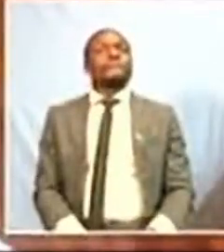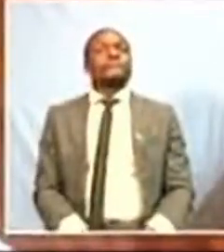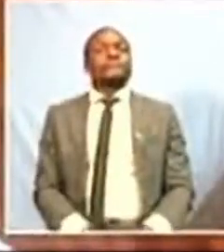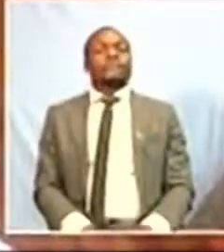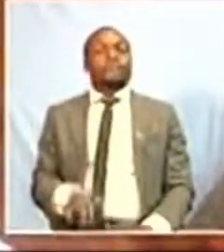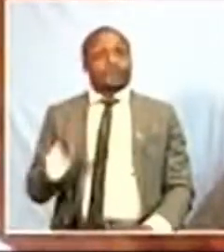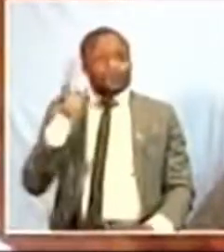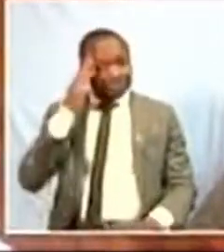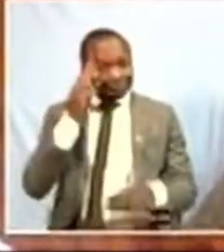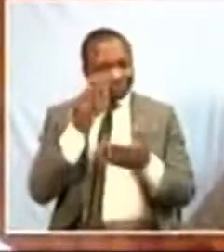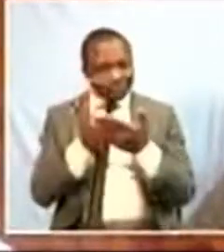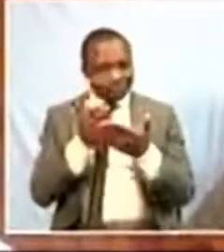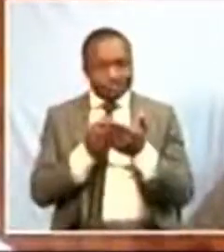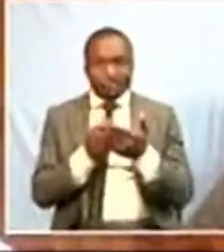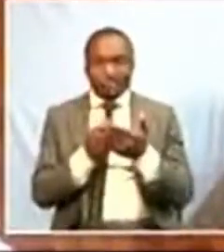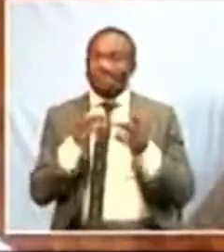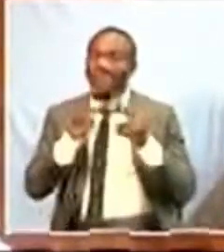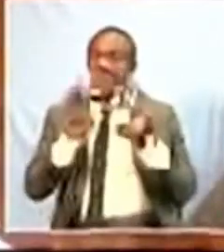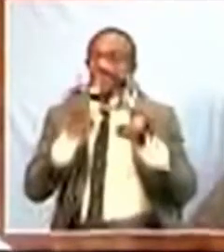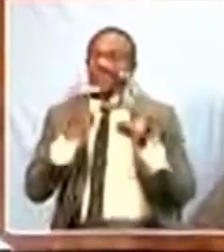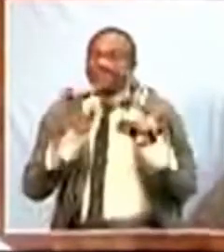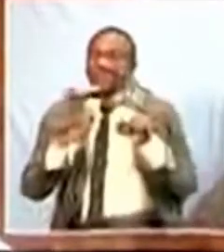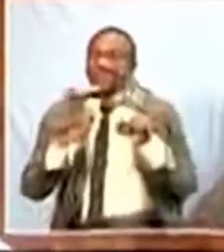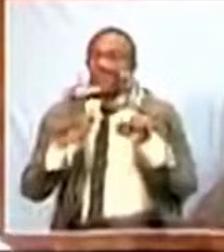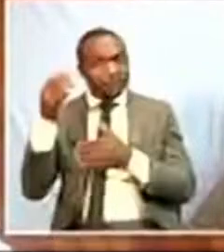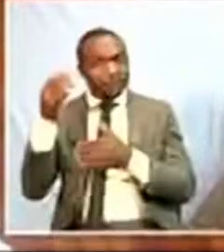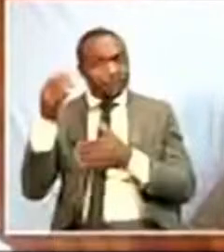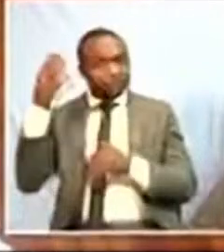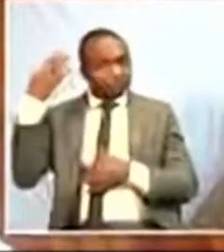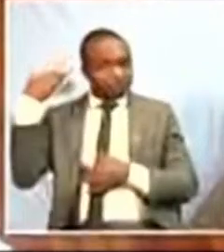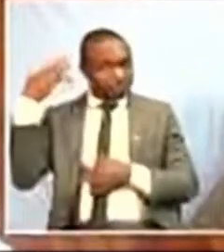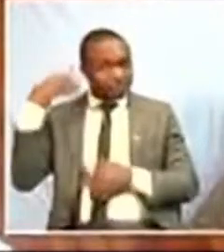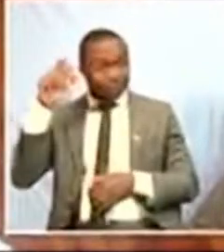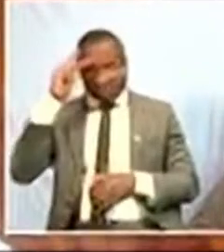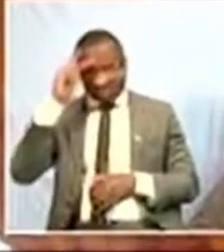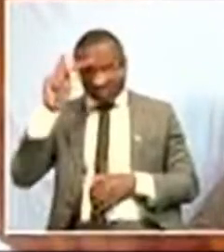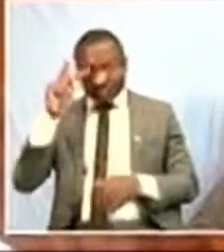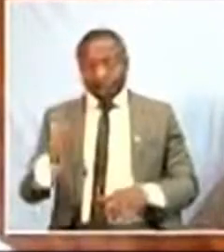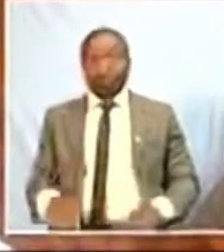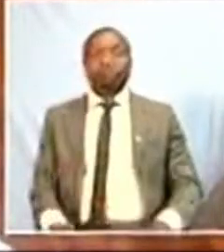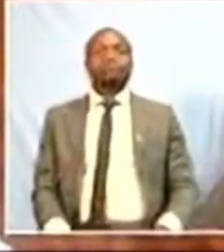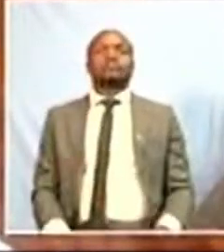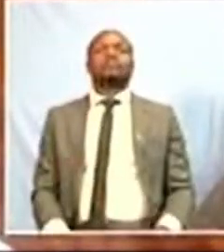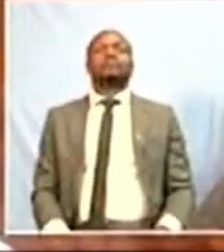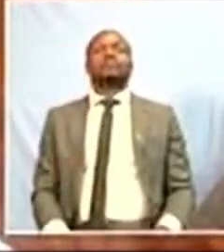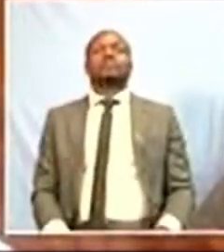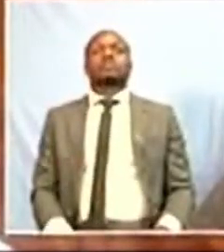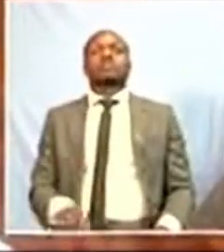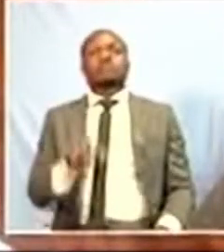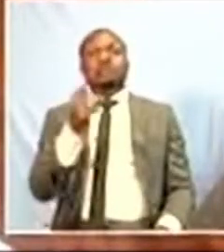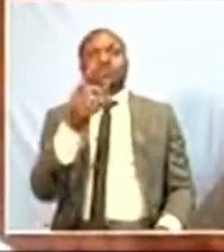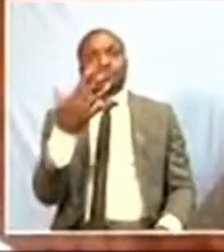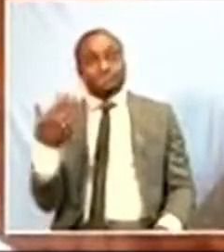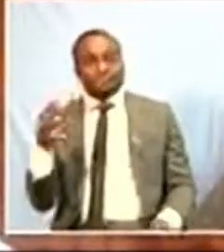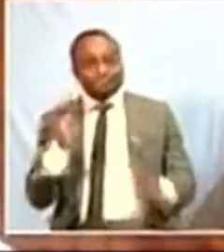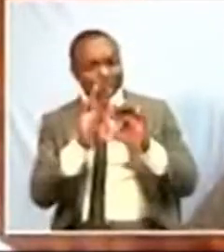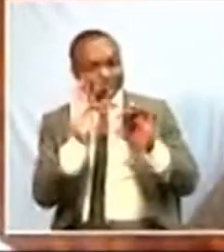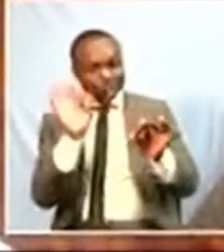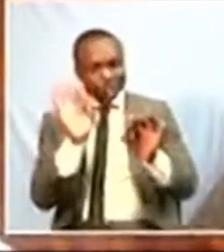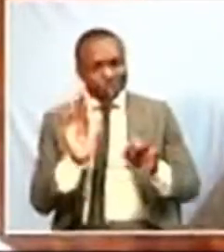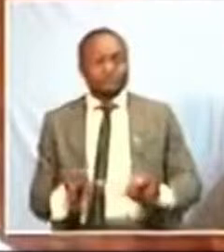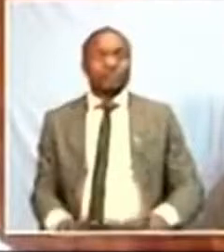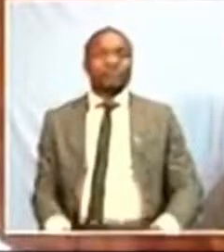I know this has been a very emotive issue way back in Kitwe, because one thing that we discovered is